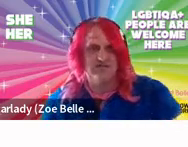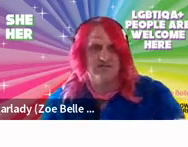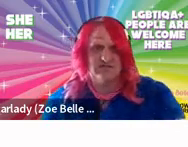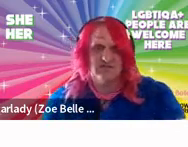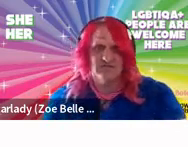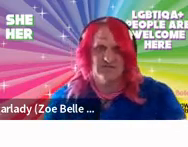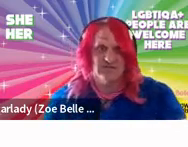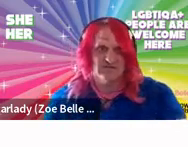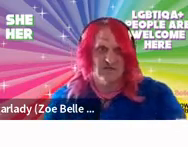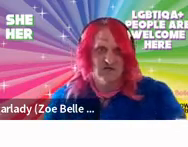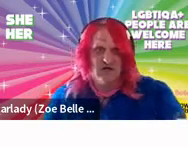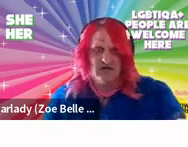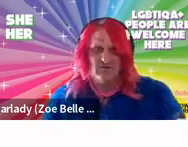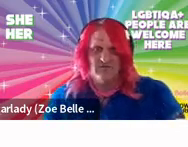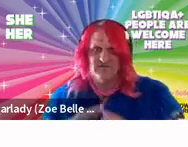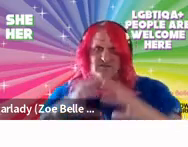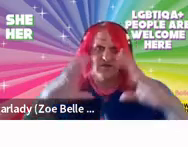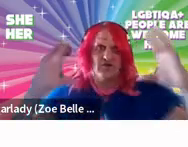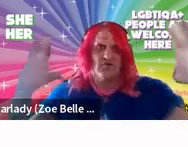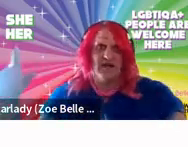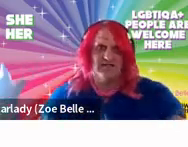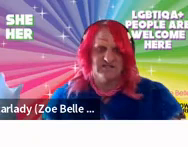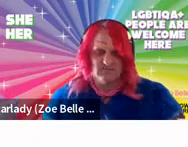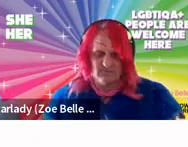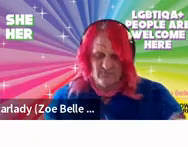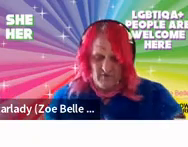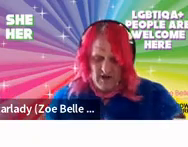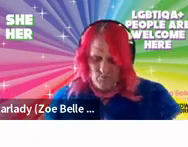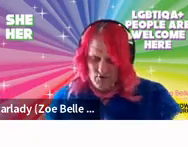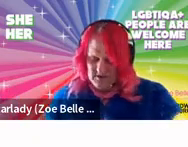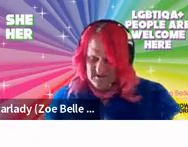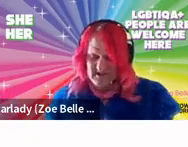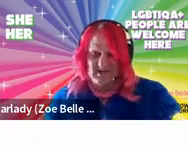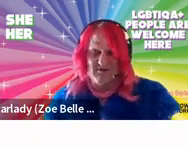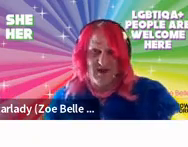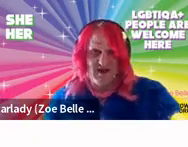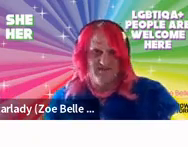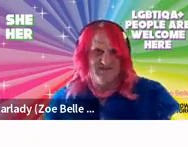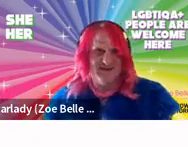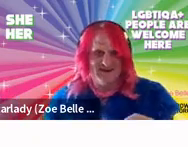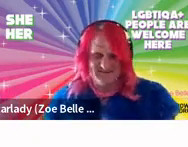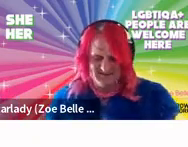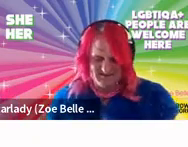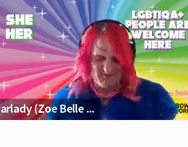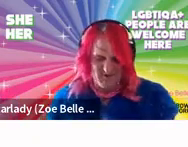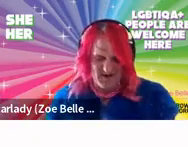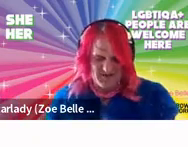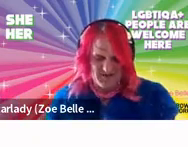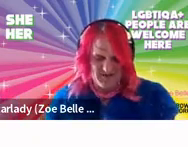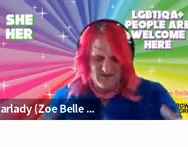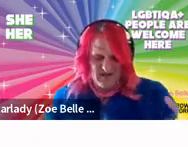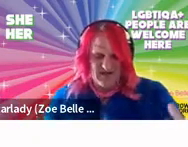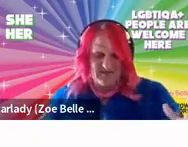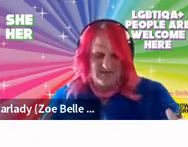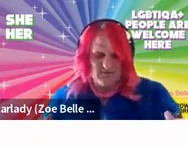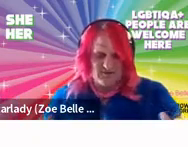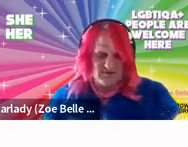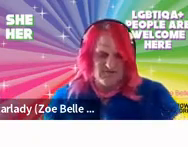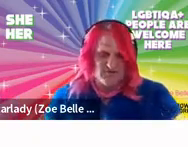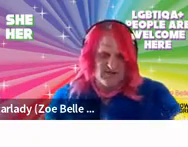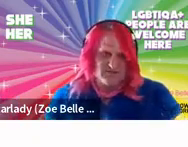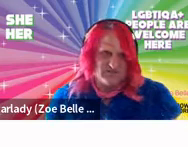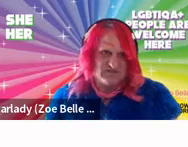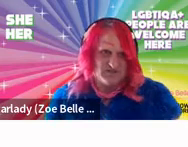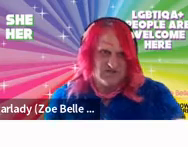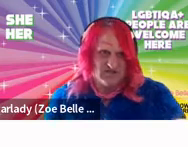their access to services, I think we've just got to create some frameworks in and around discrimination. And so